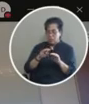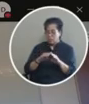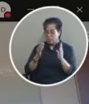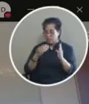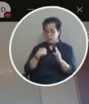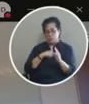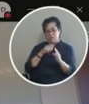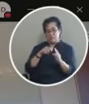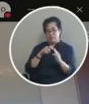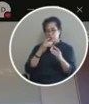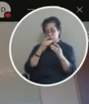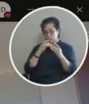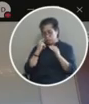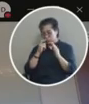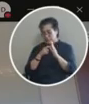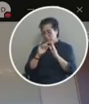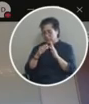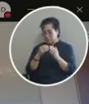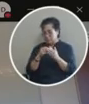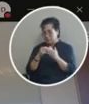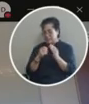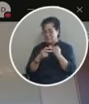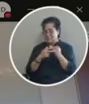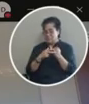that savings and then push those projects back.